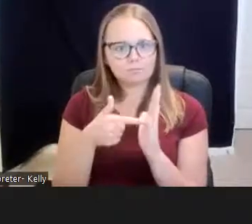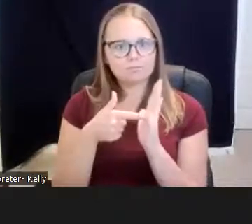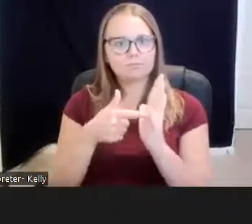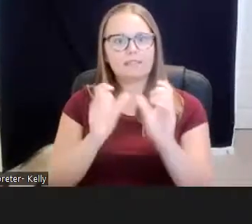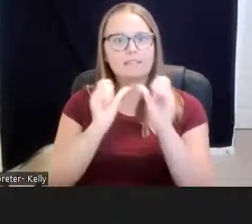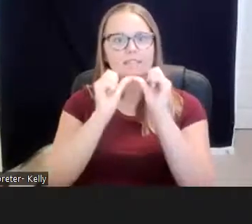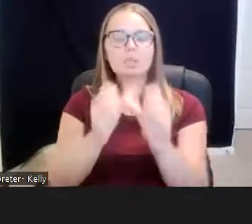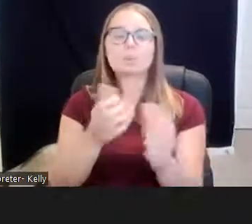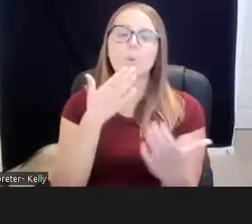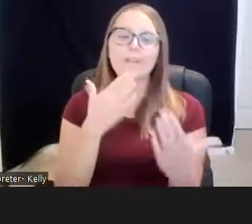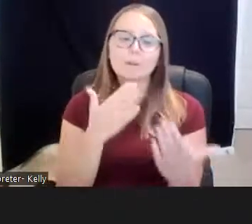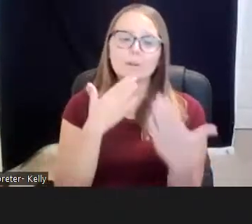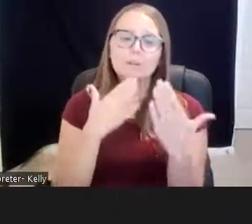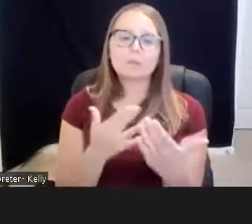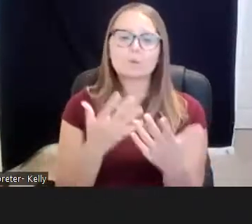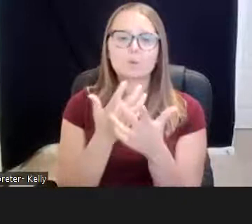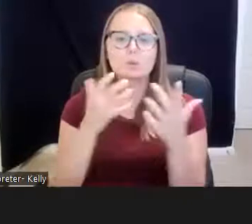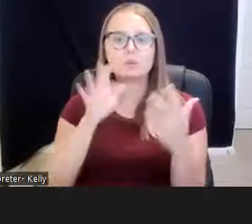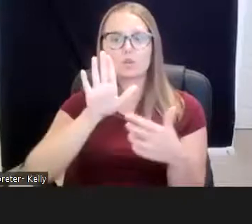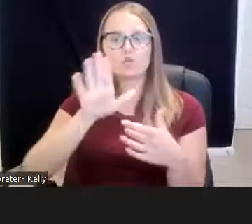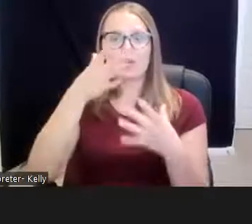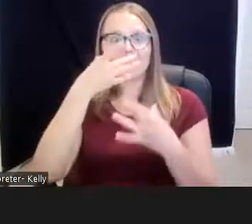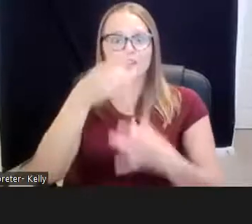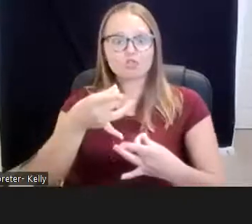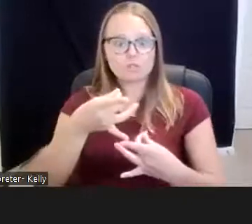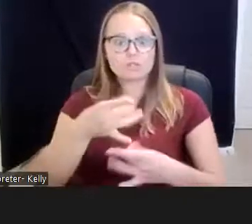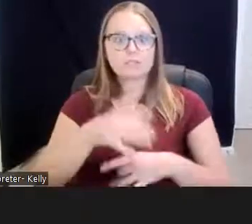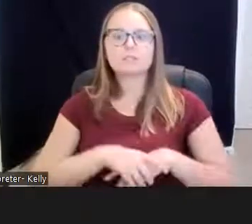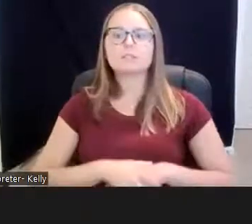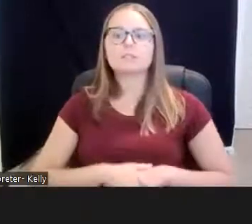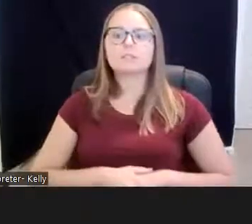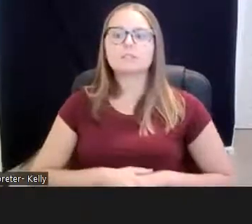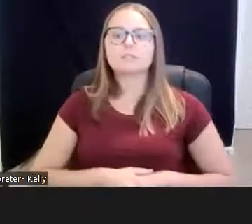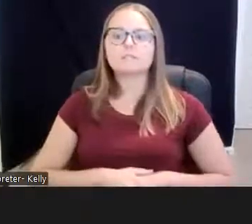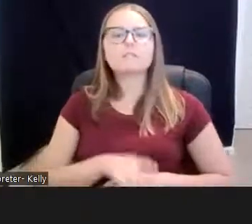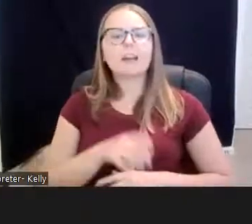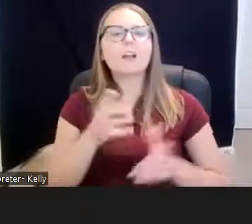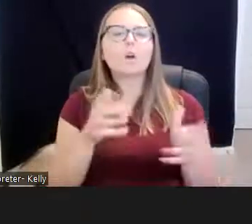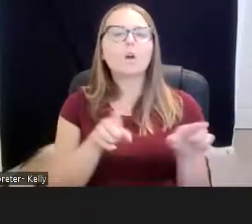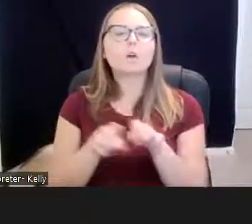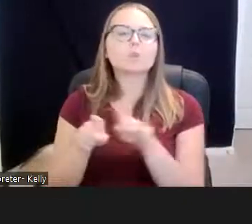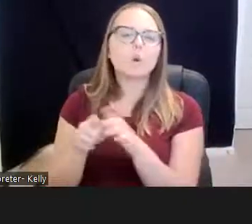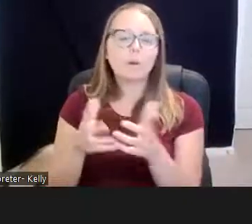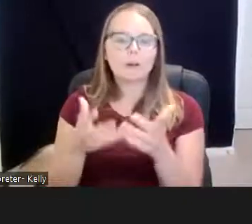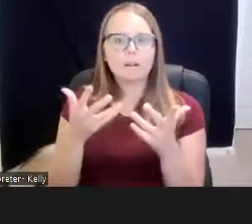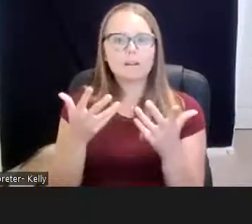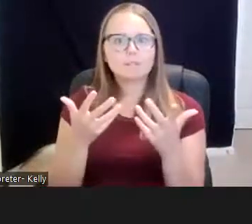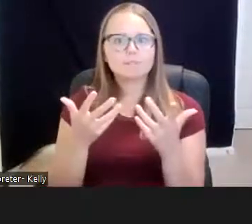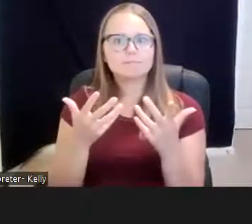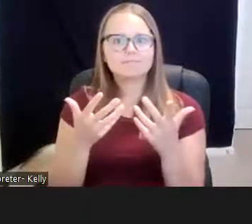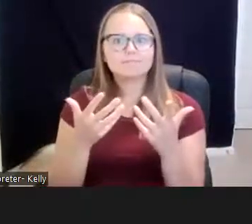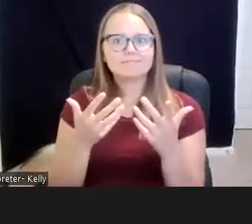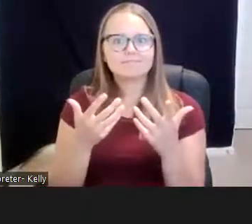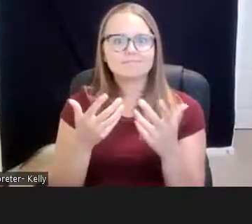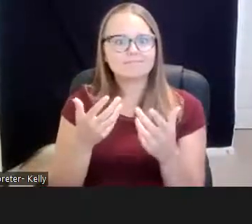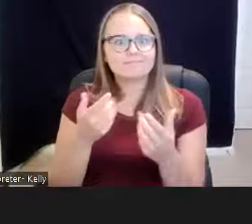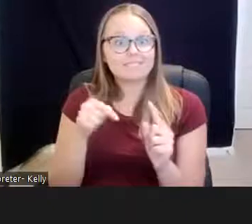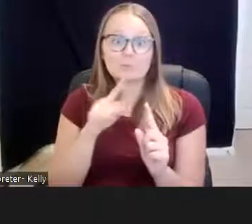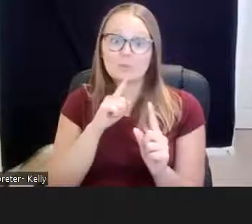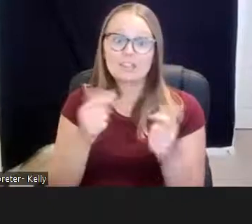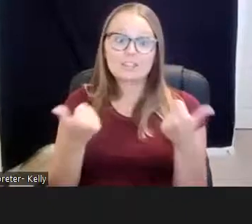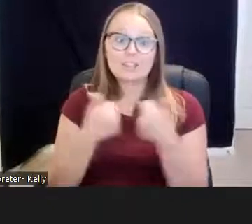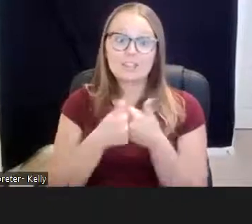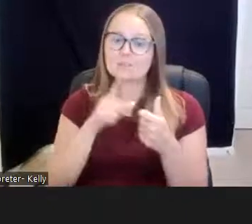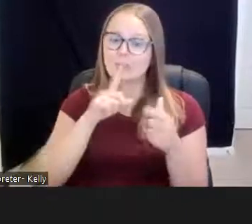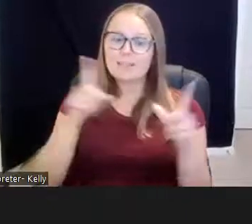you so much for interest in this. And I want to acknowledge just how challenging this is. it's